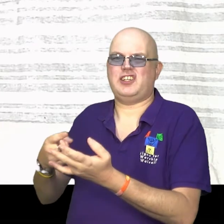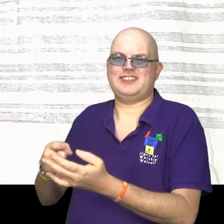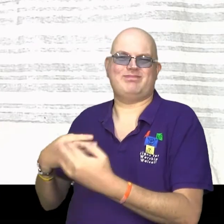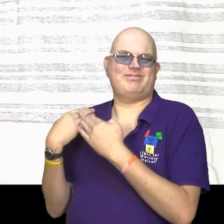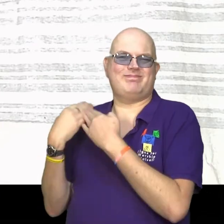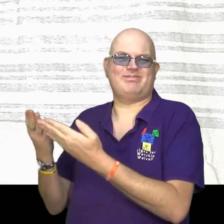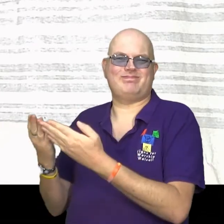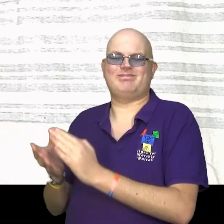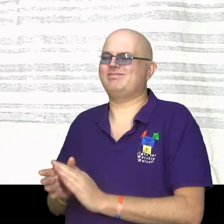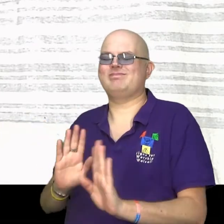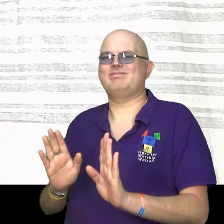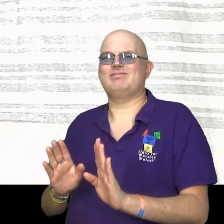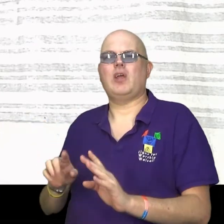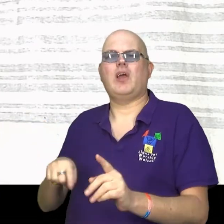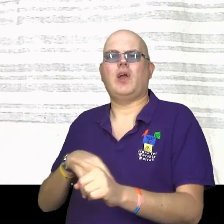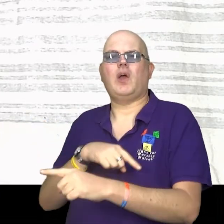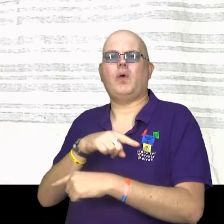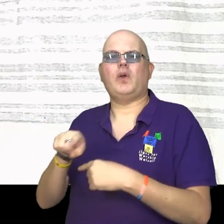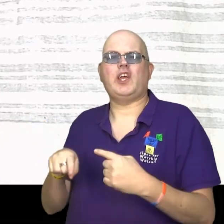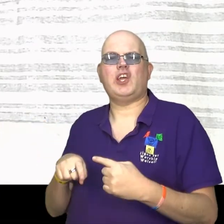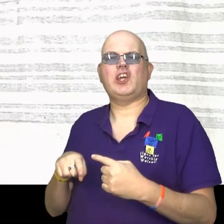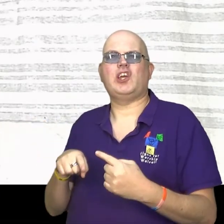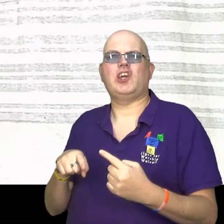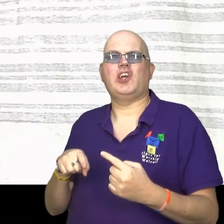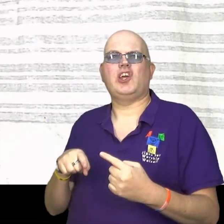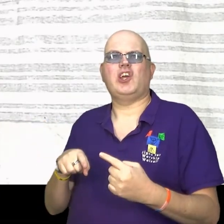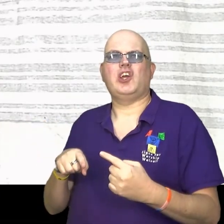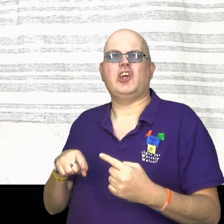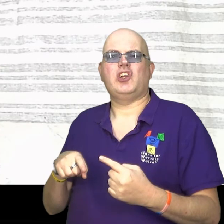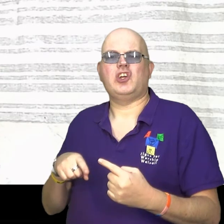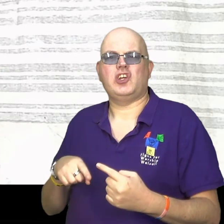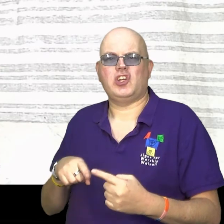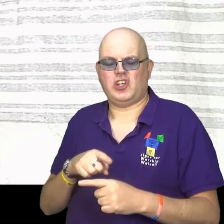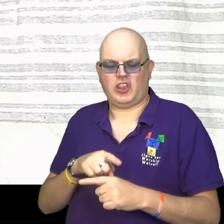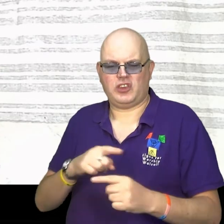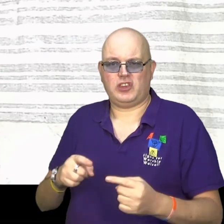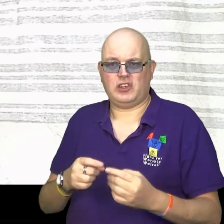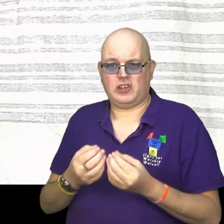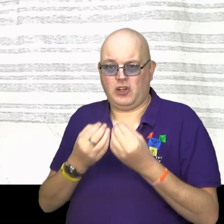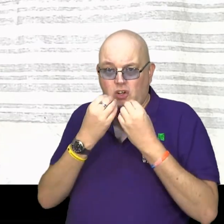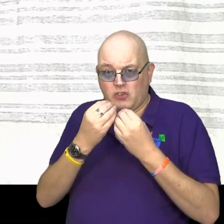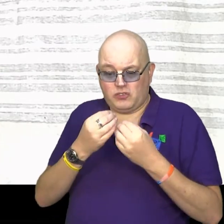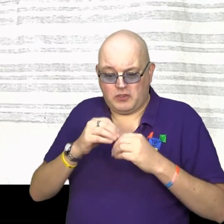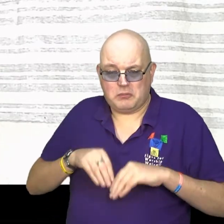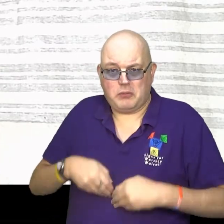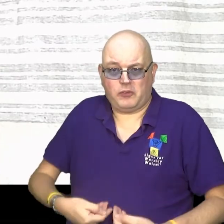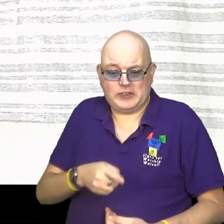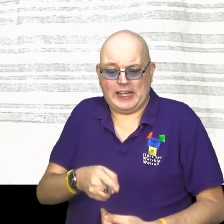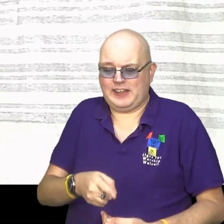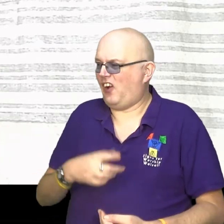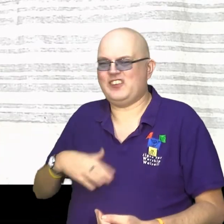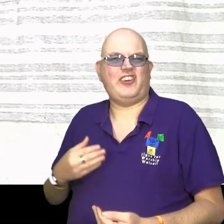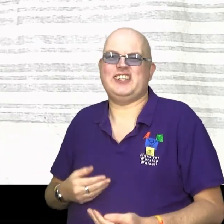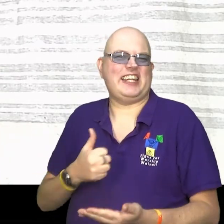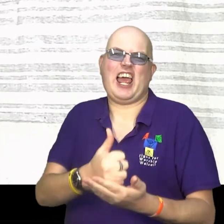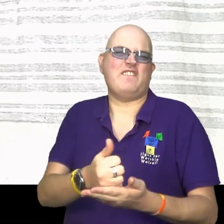would argue this as well. We don't need to concern ourselves with feeding the hungry. No, the food banks, they've got that sorted,